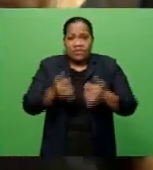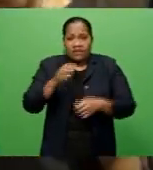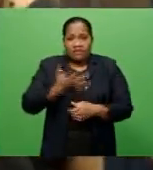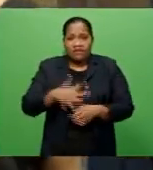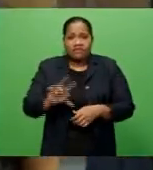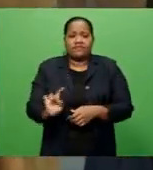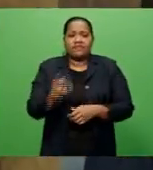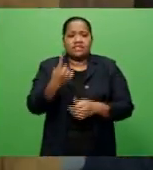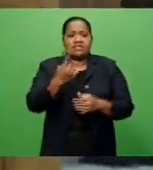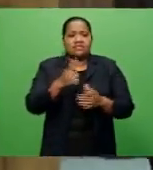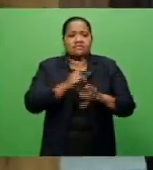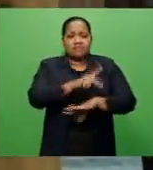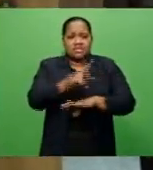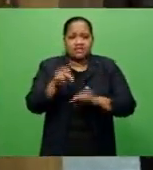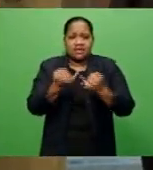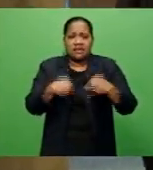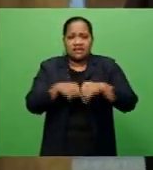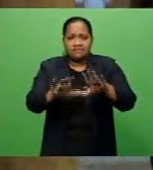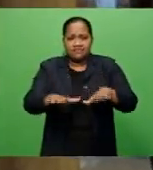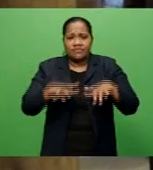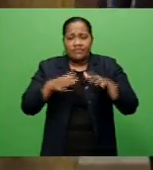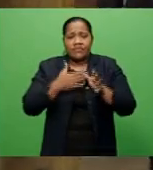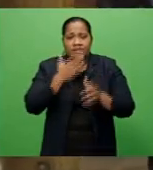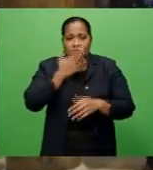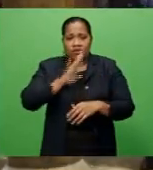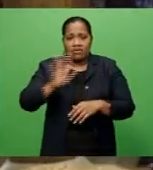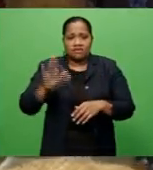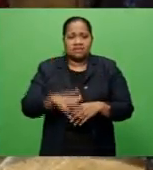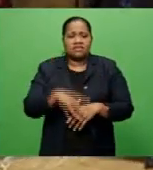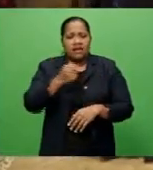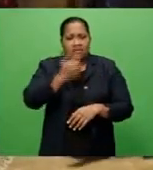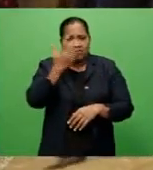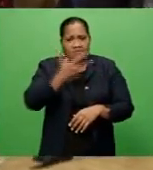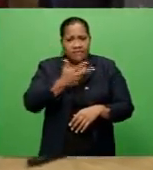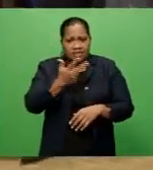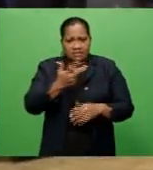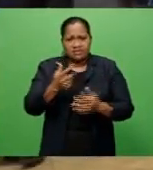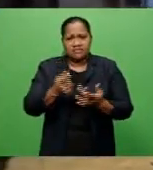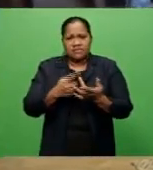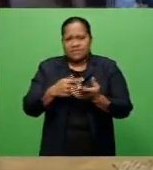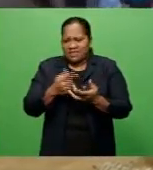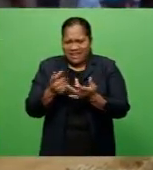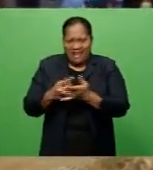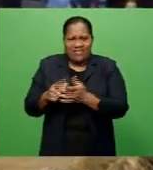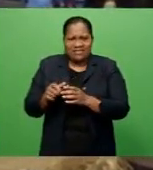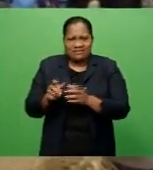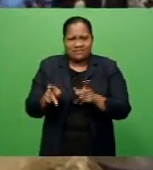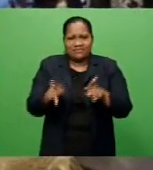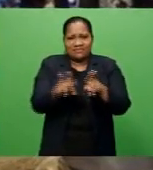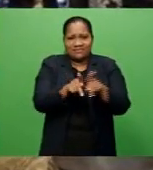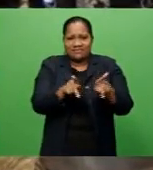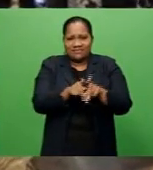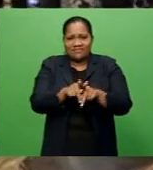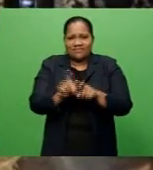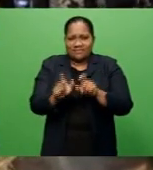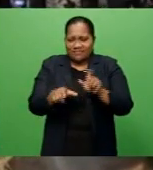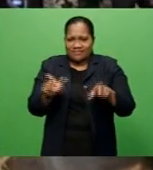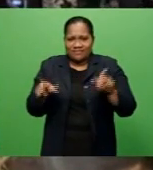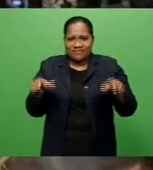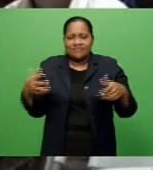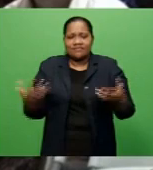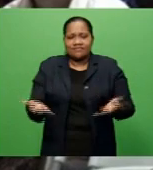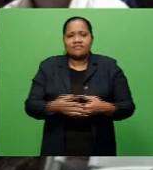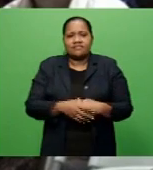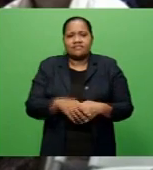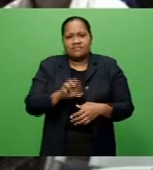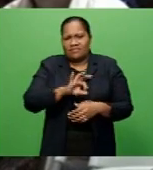The forum has 18 full members, plus associate members and partner states. Bainimarama says their success is not just measured by